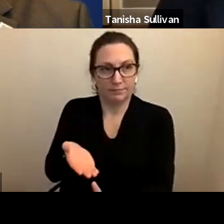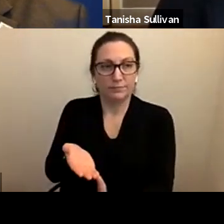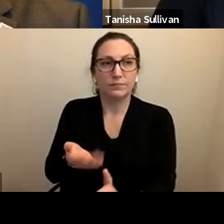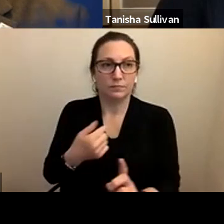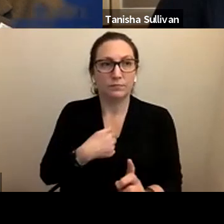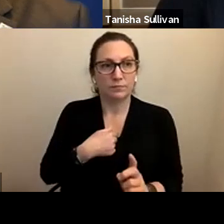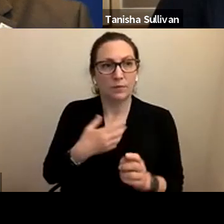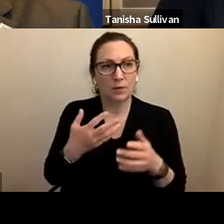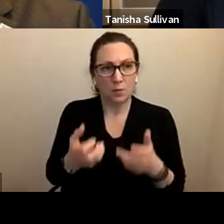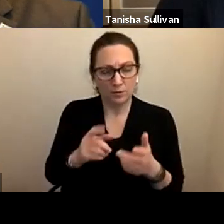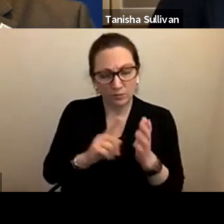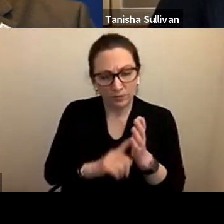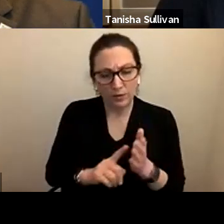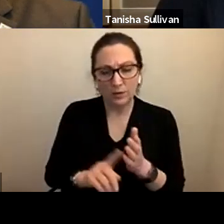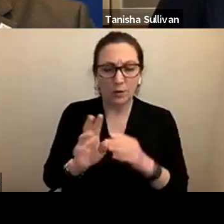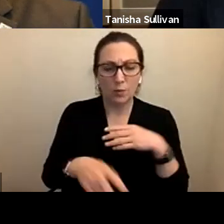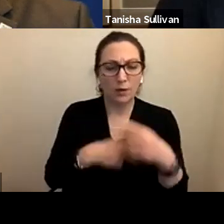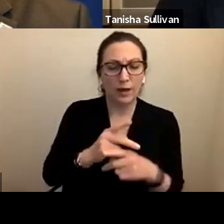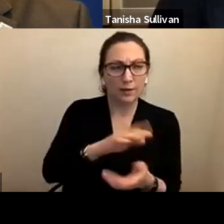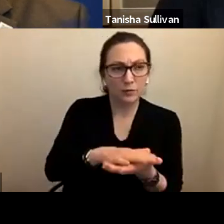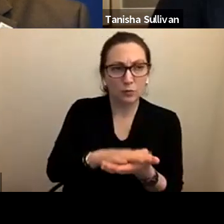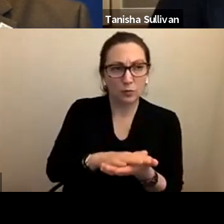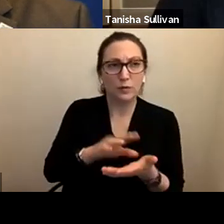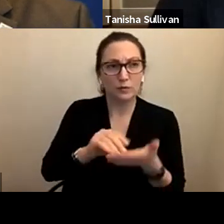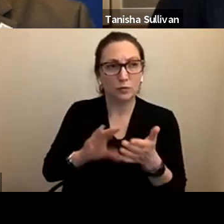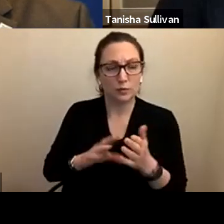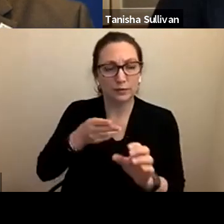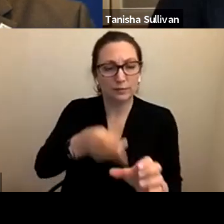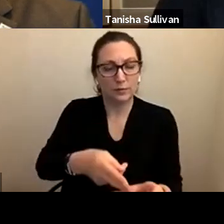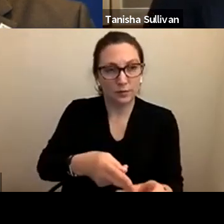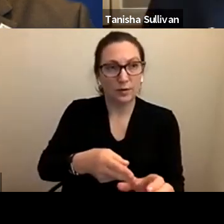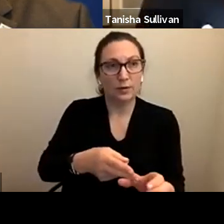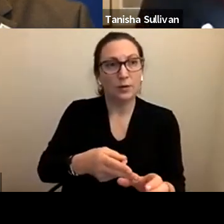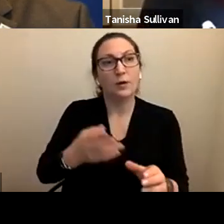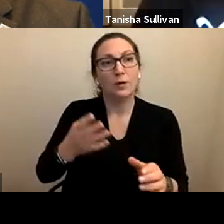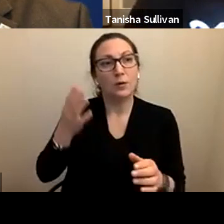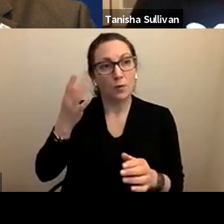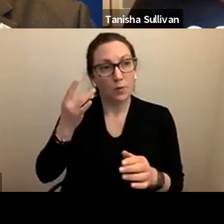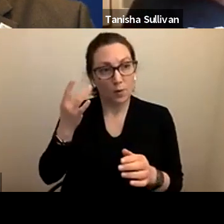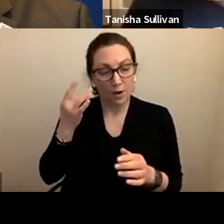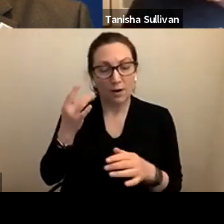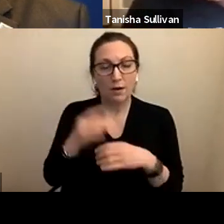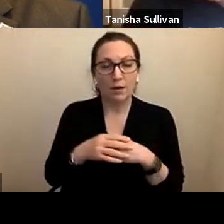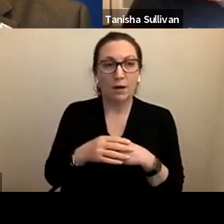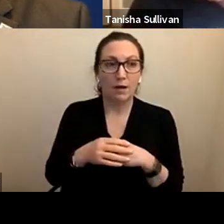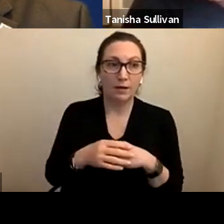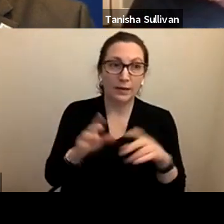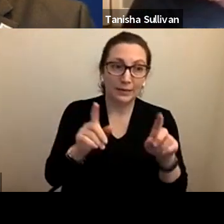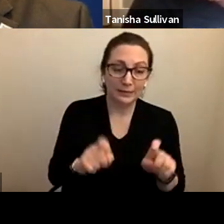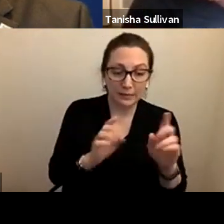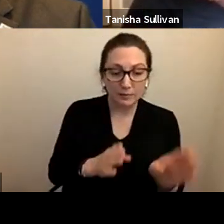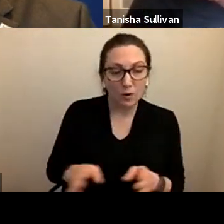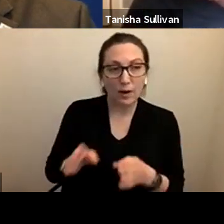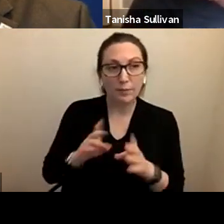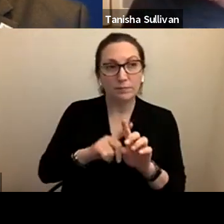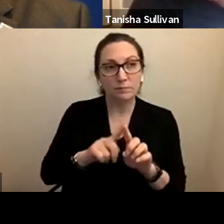school type that a student attends, because as we've talked about some of the inequity in the past around things such as test prep and resources,